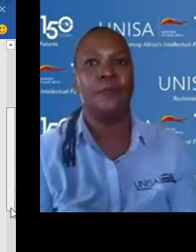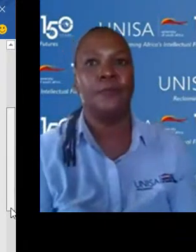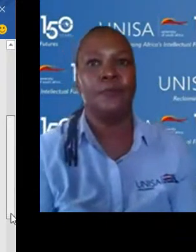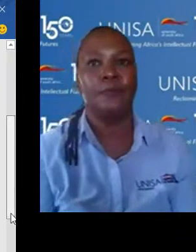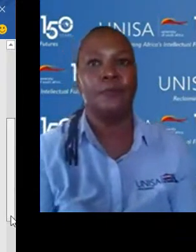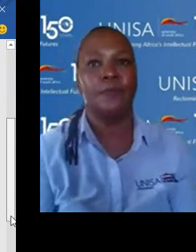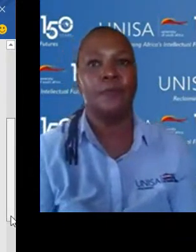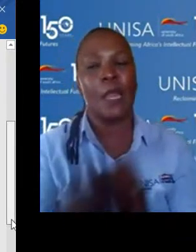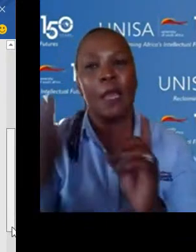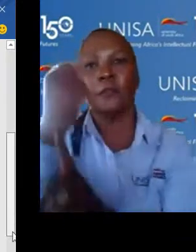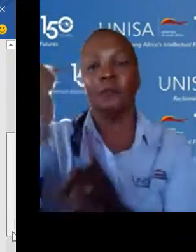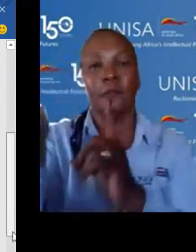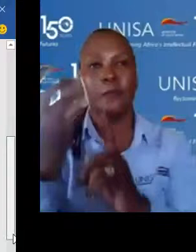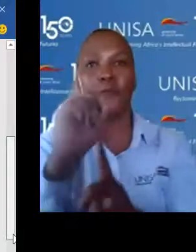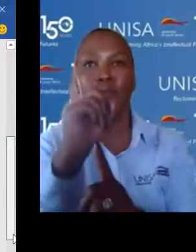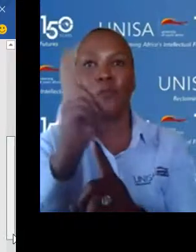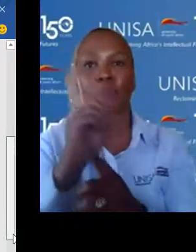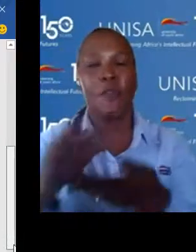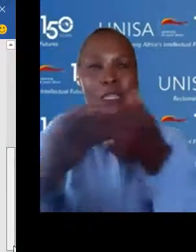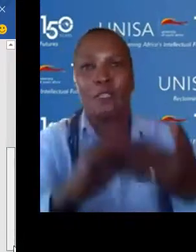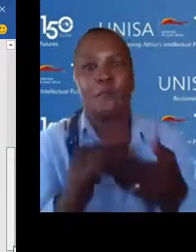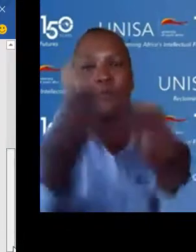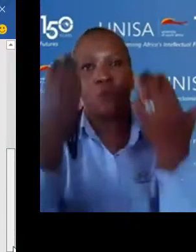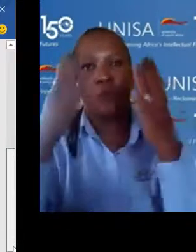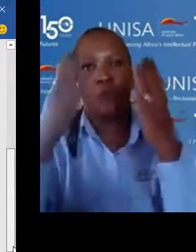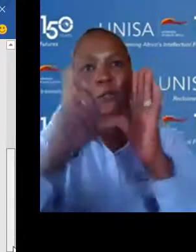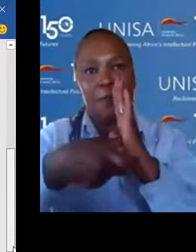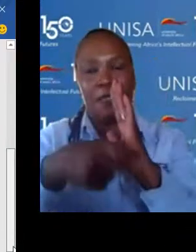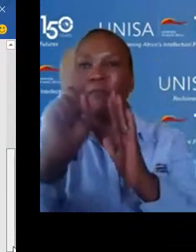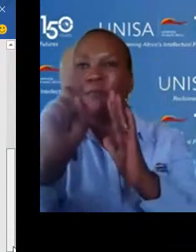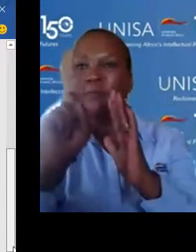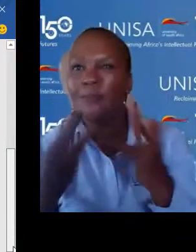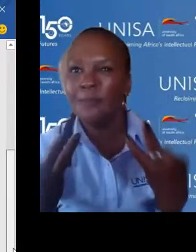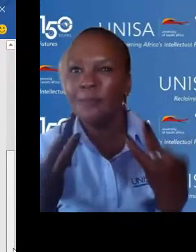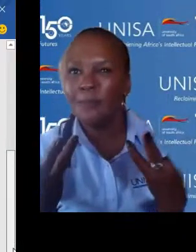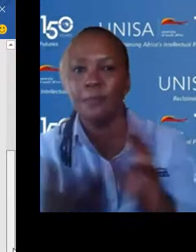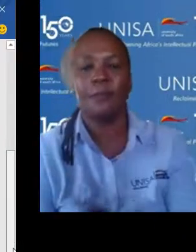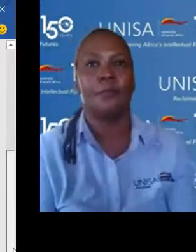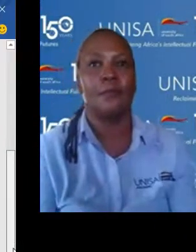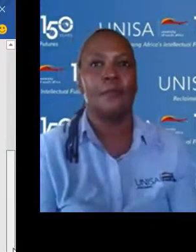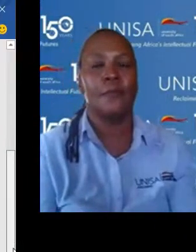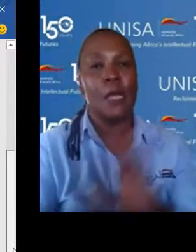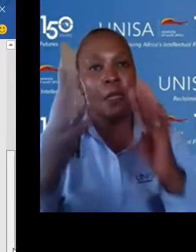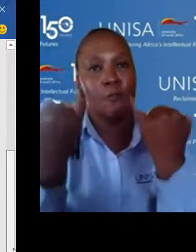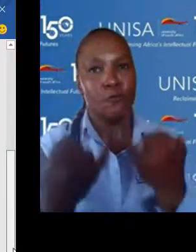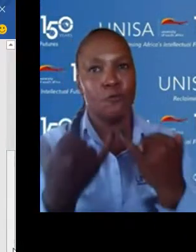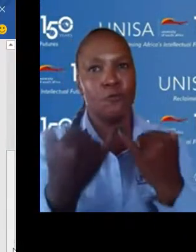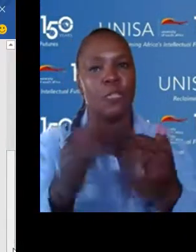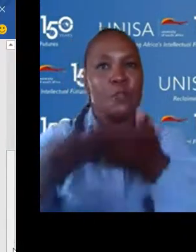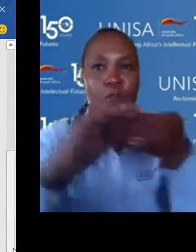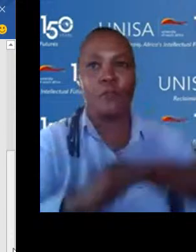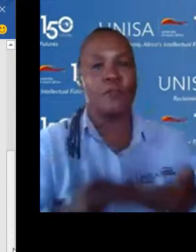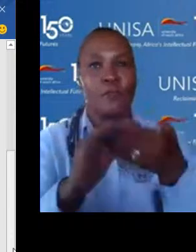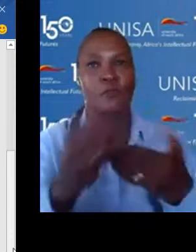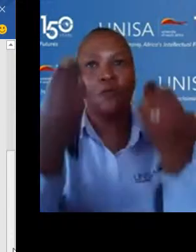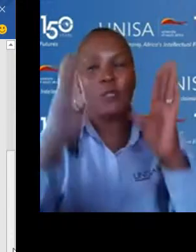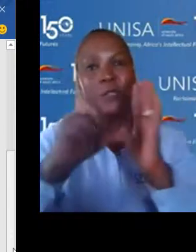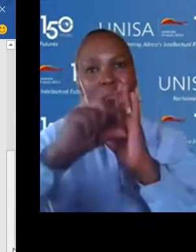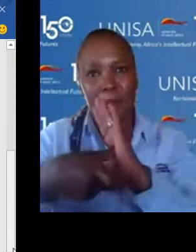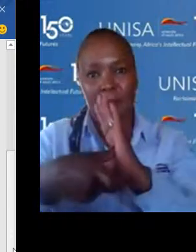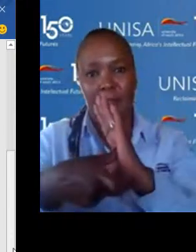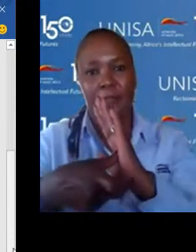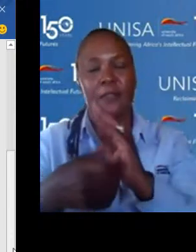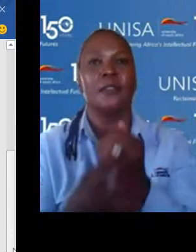Achievements of Association for Students with Disabilities. To date, the Association for Students with Disabilities